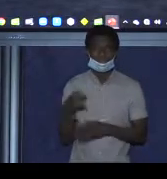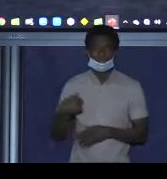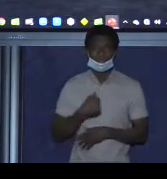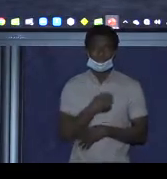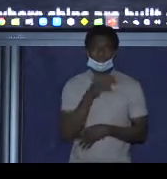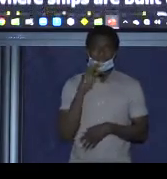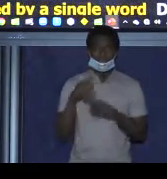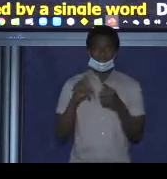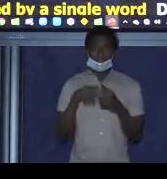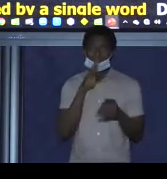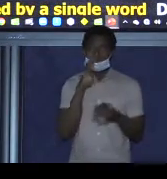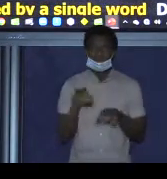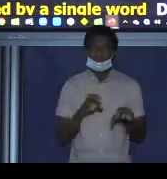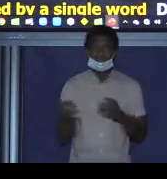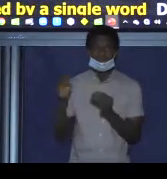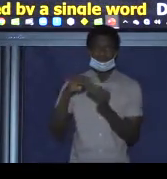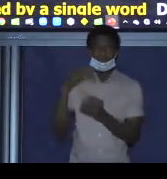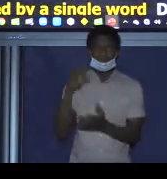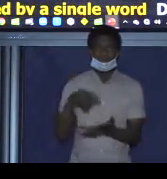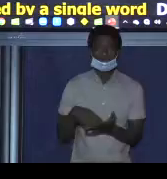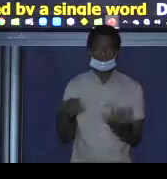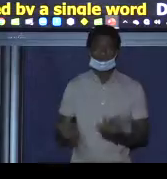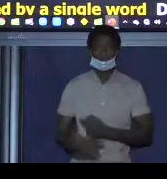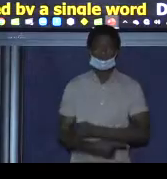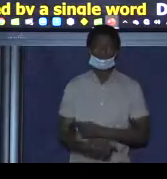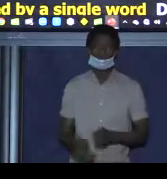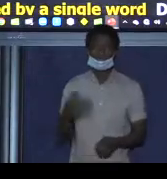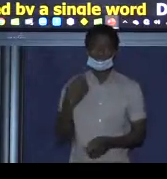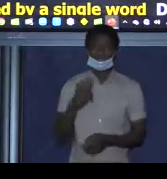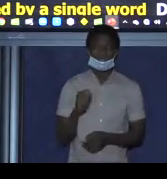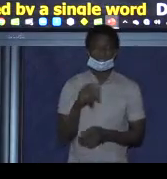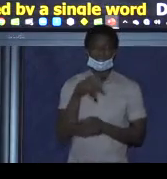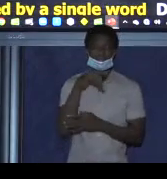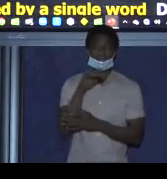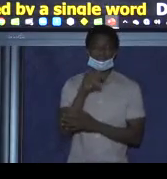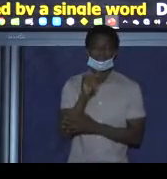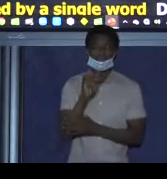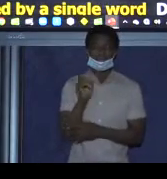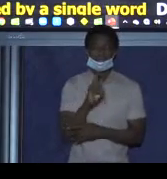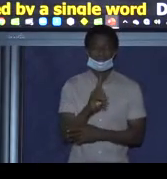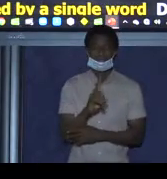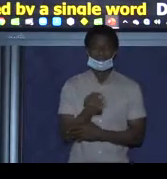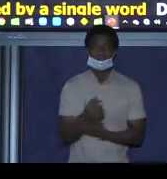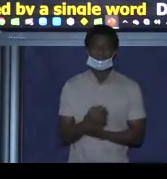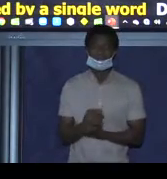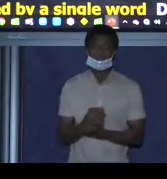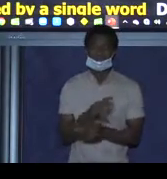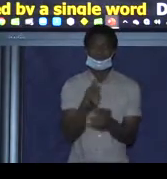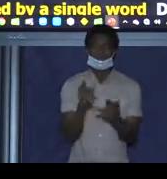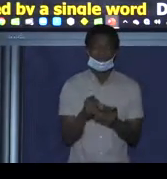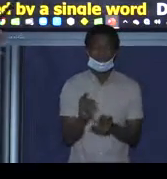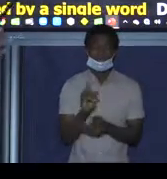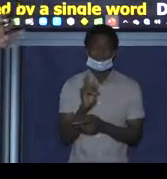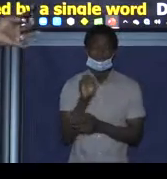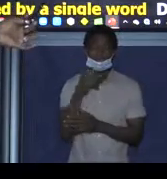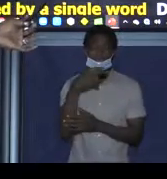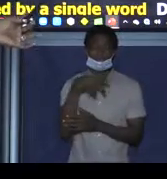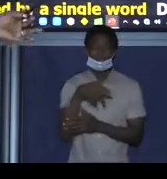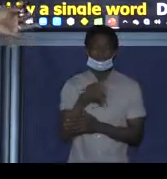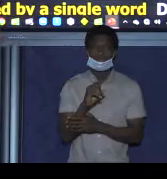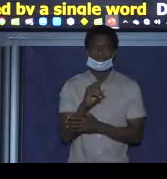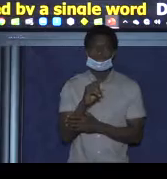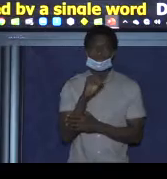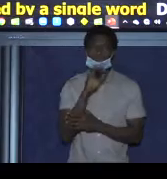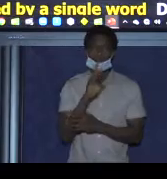Yeah. We're going to be doing more of this today. The phrase where place where